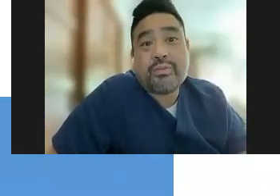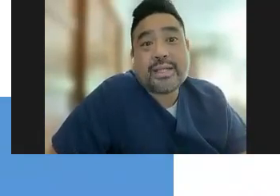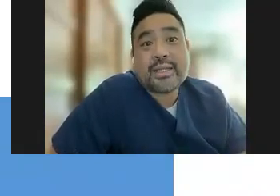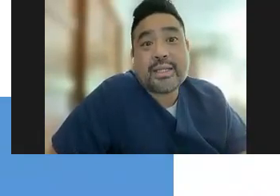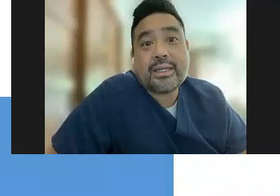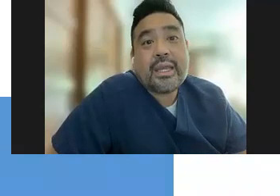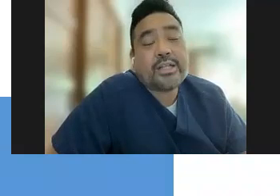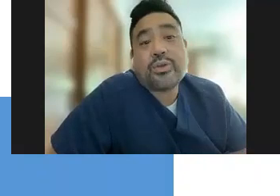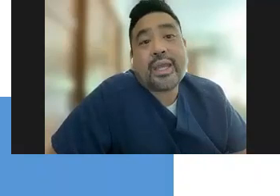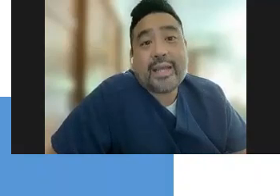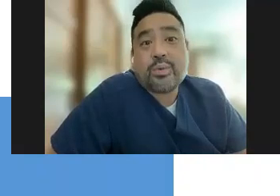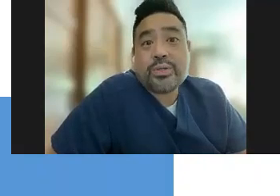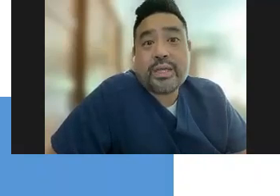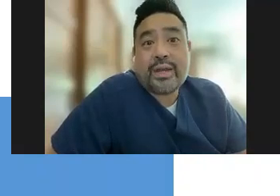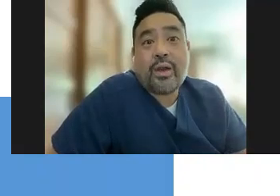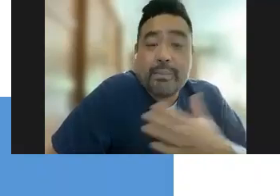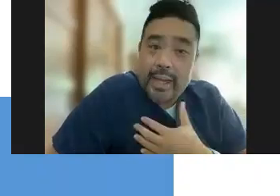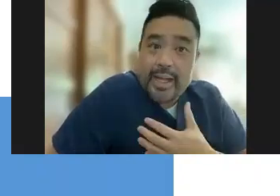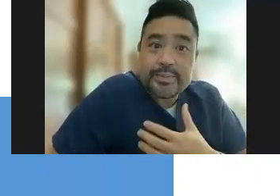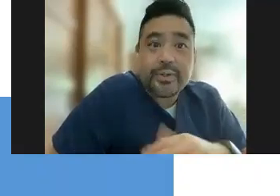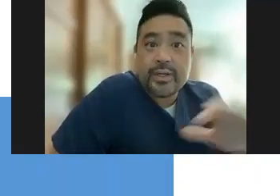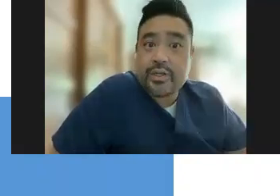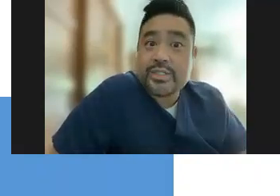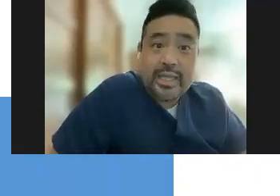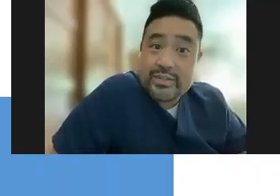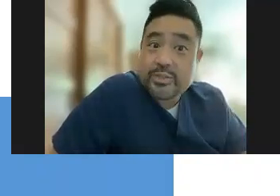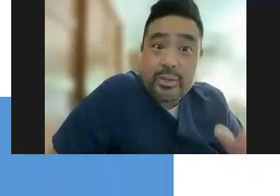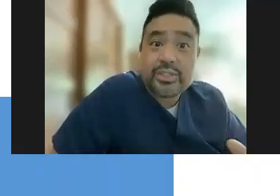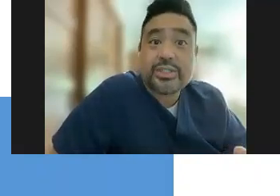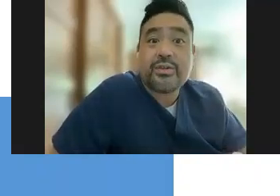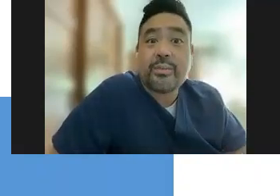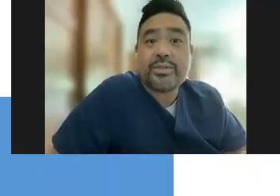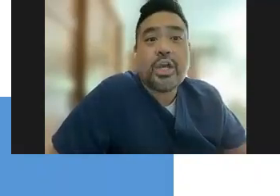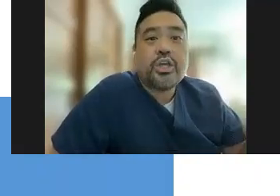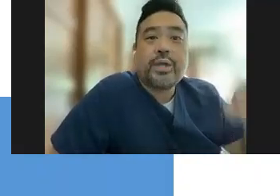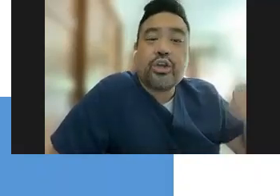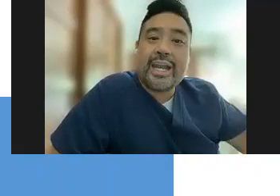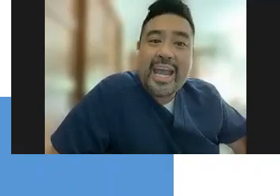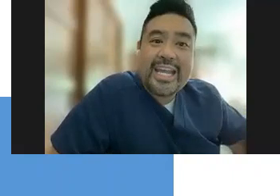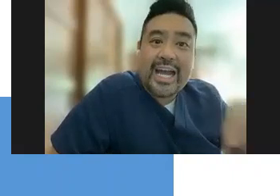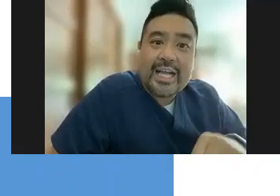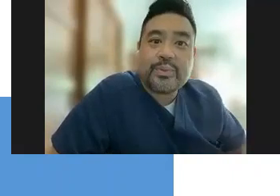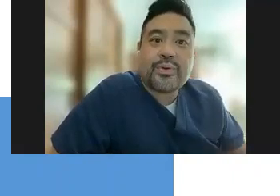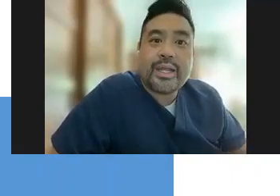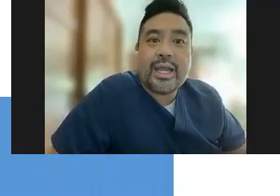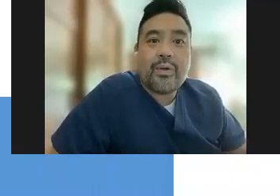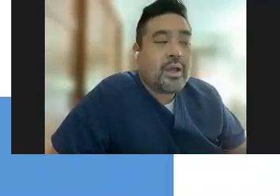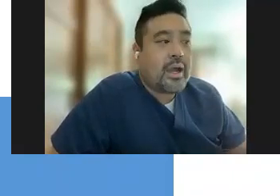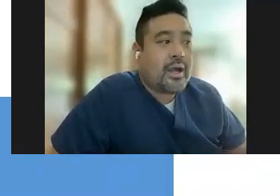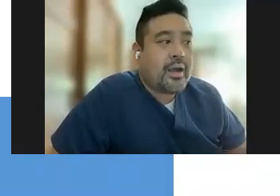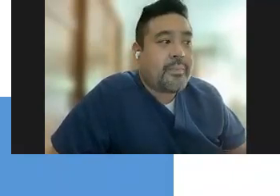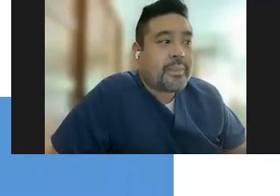more people vaccinated. And so again, that's what we're seeing right now. In my hospital, UC Davis publishes their numbers. You can look at any hospital right